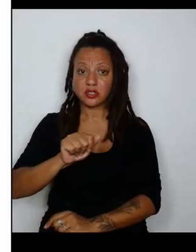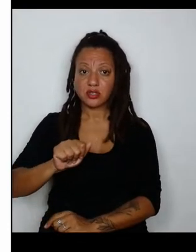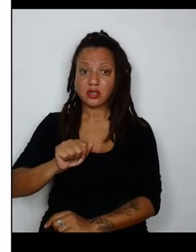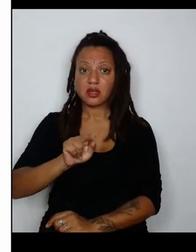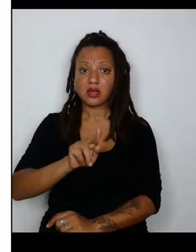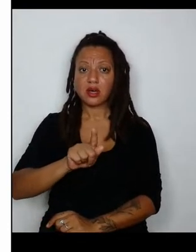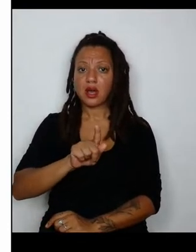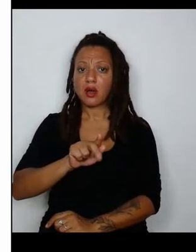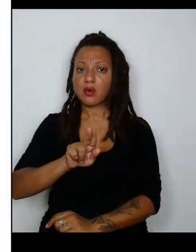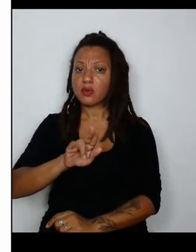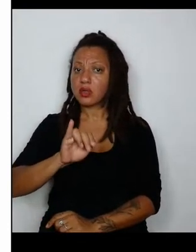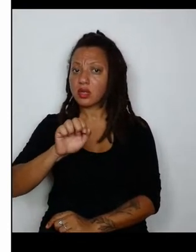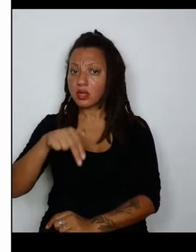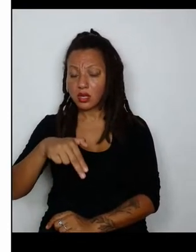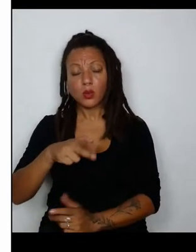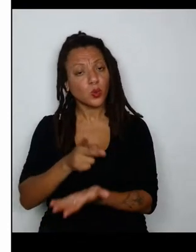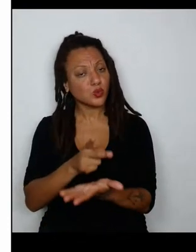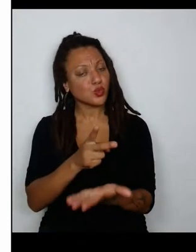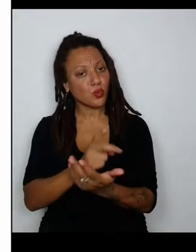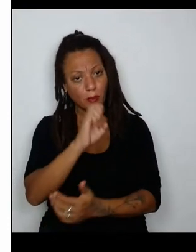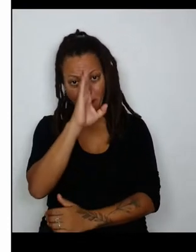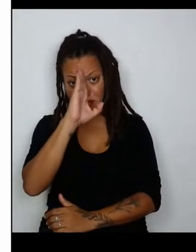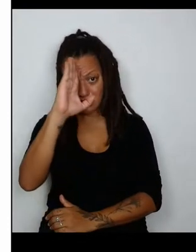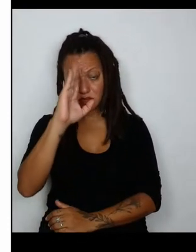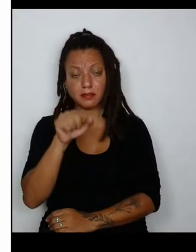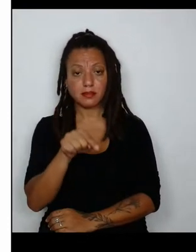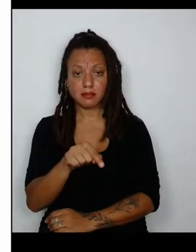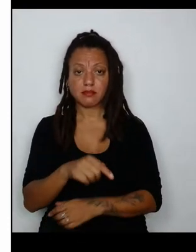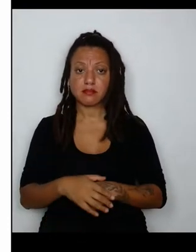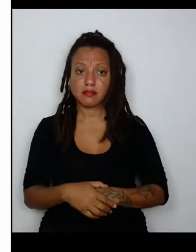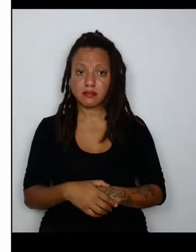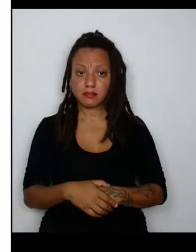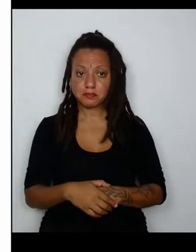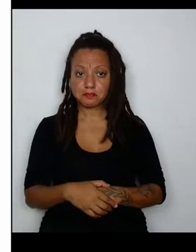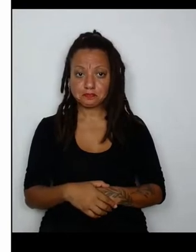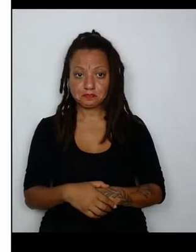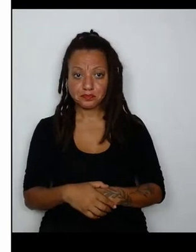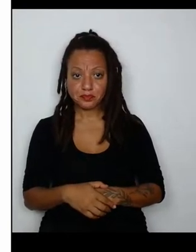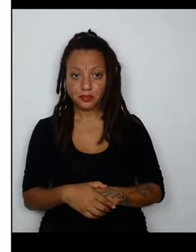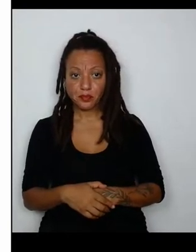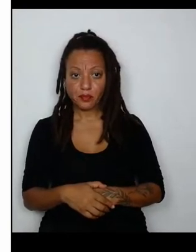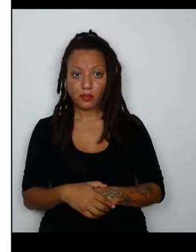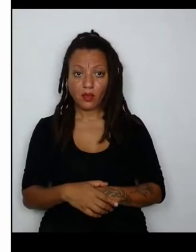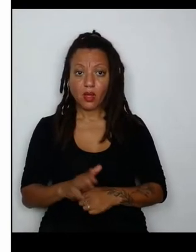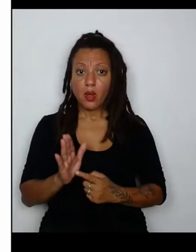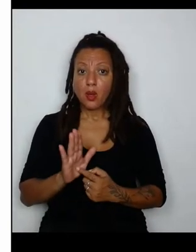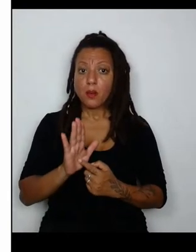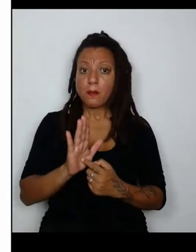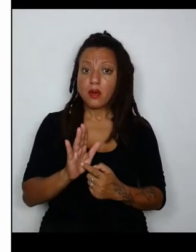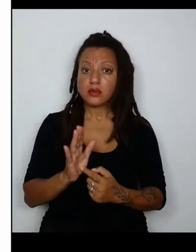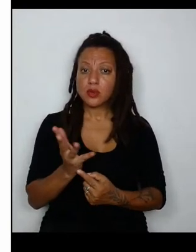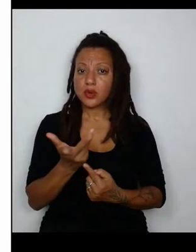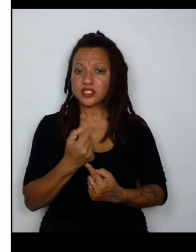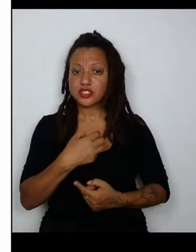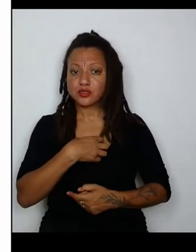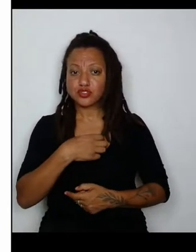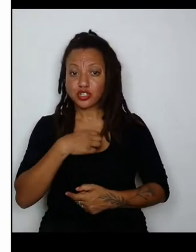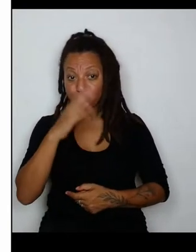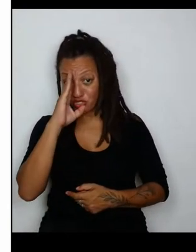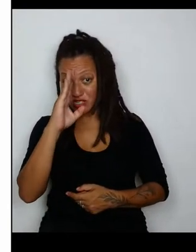gogan zombie shown here on the left engages the artist more directly offering a powerful critique of gauguin's